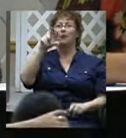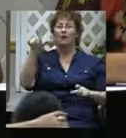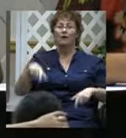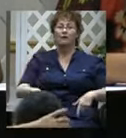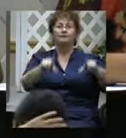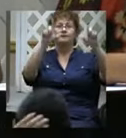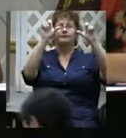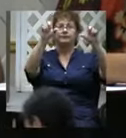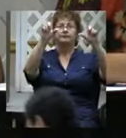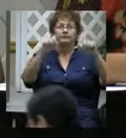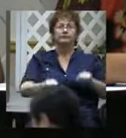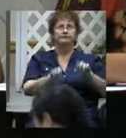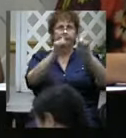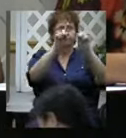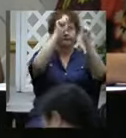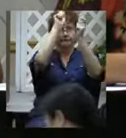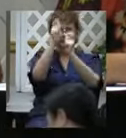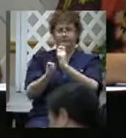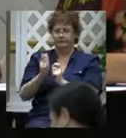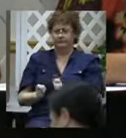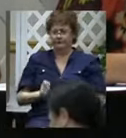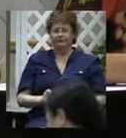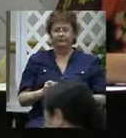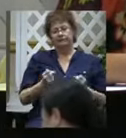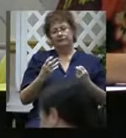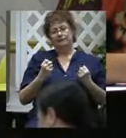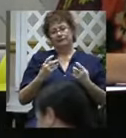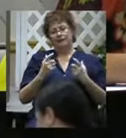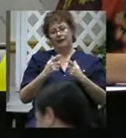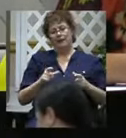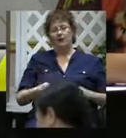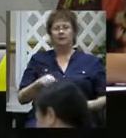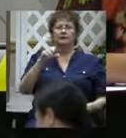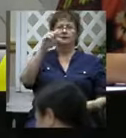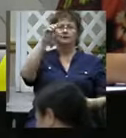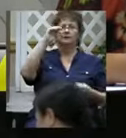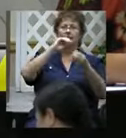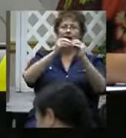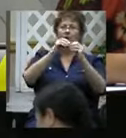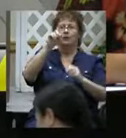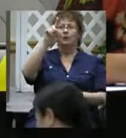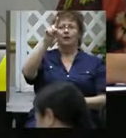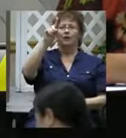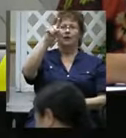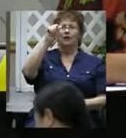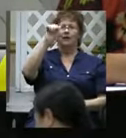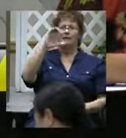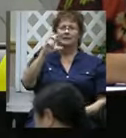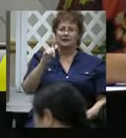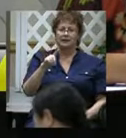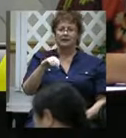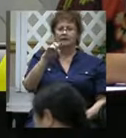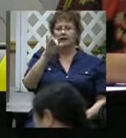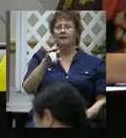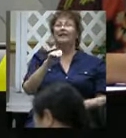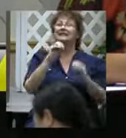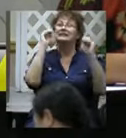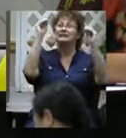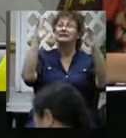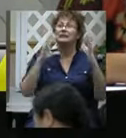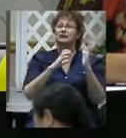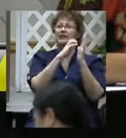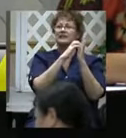you can translate it and get it in multiple languages. And then you have grades, of course, which are numbers or letters. And then you have teacher comments. Right? And the